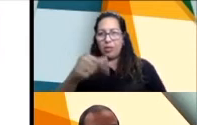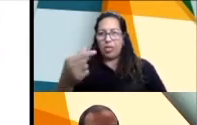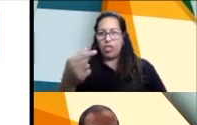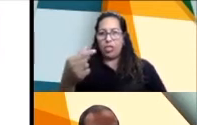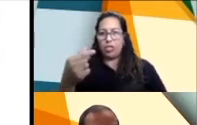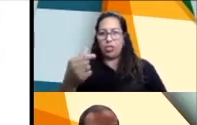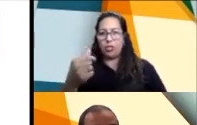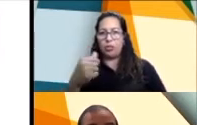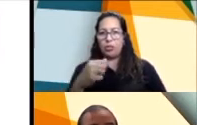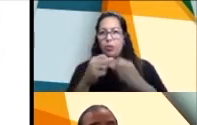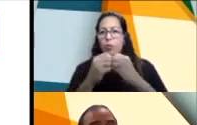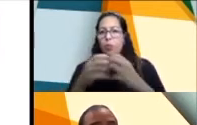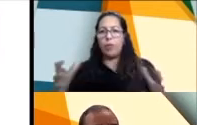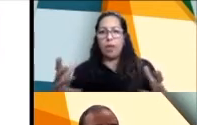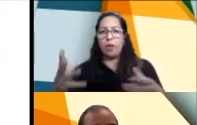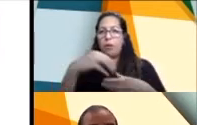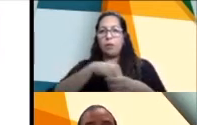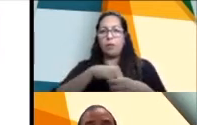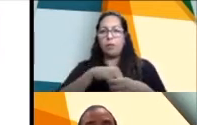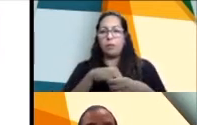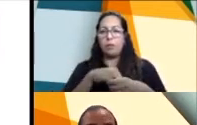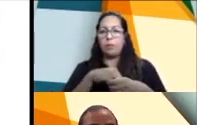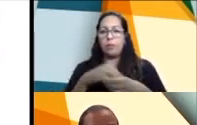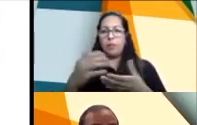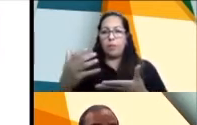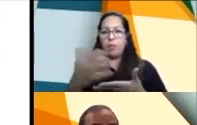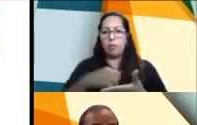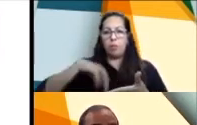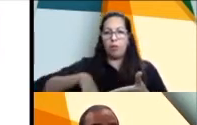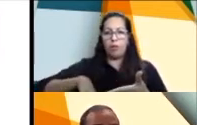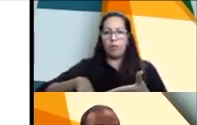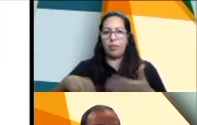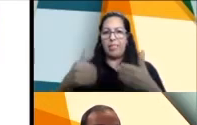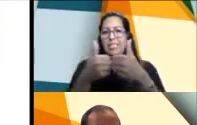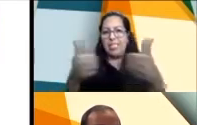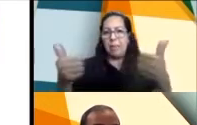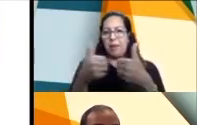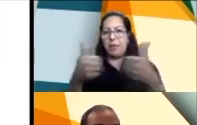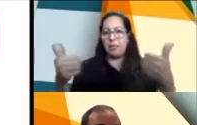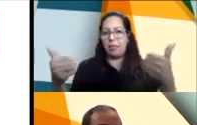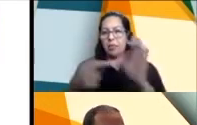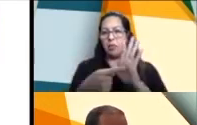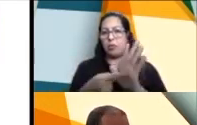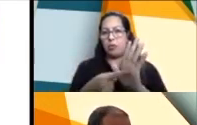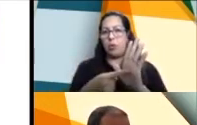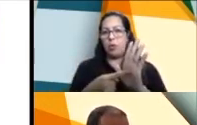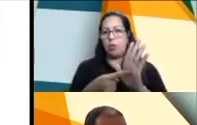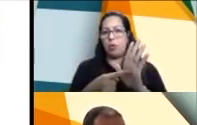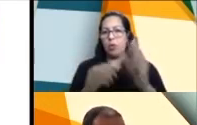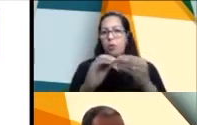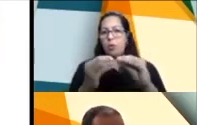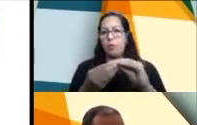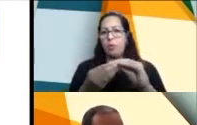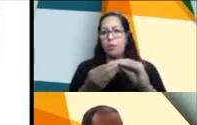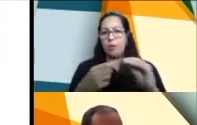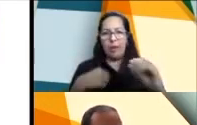profit or overhead, and then separately show those numbers for profit and overhead and I cannot